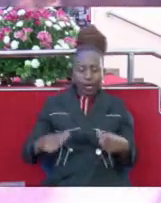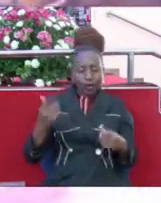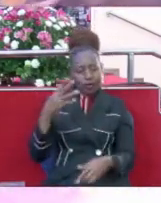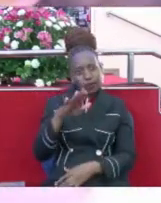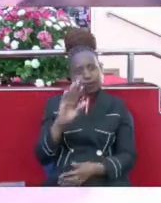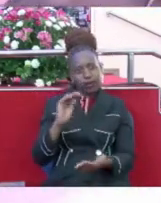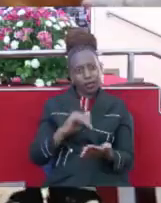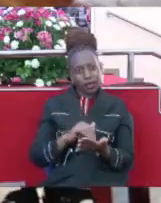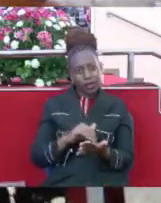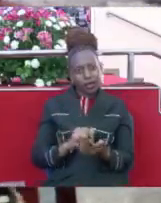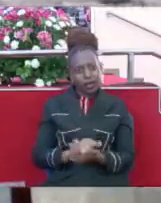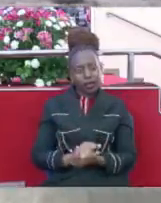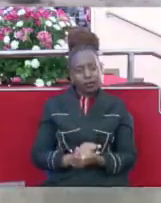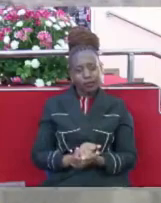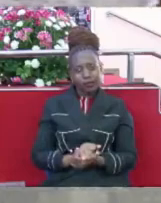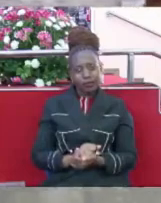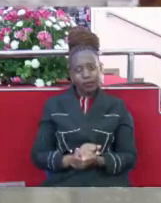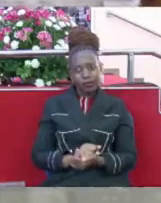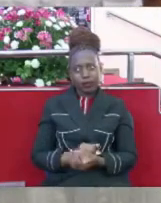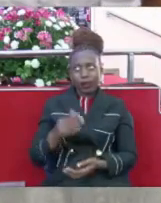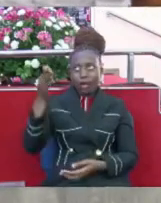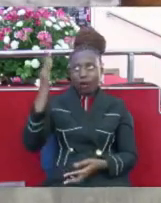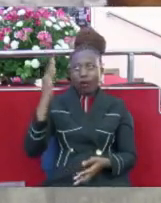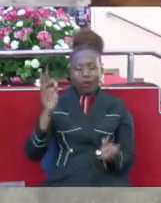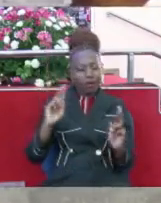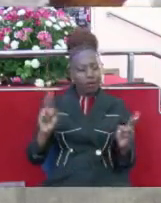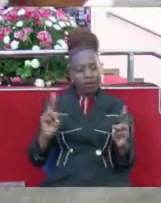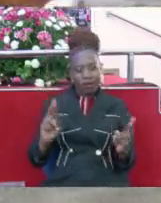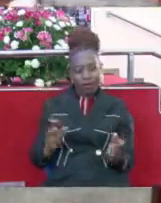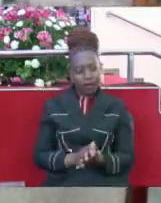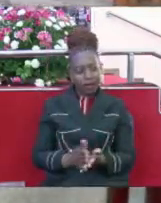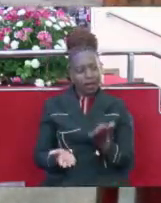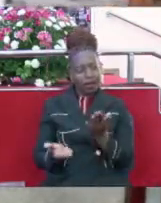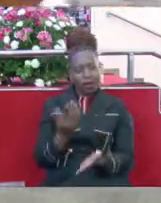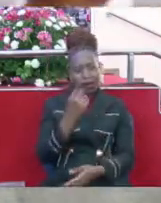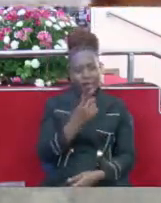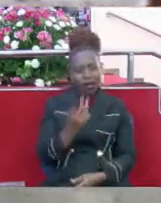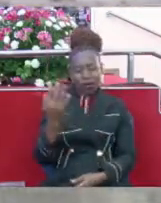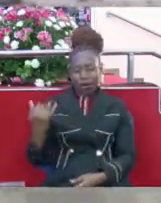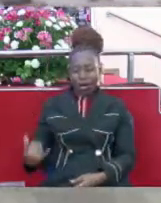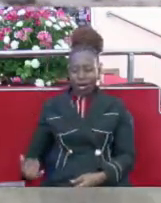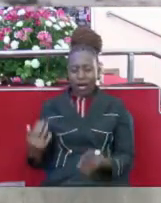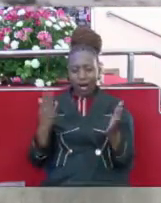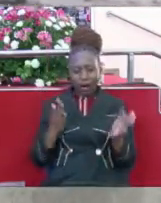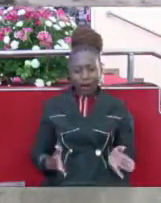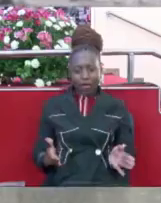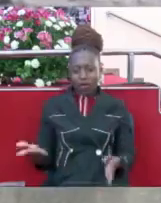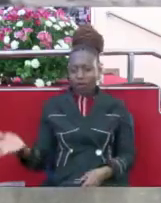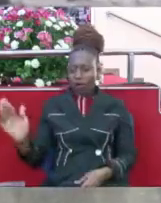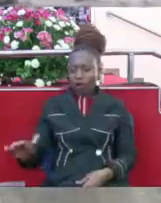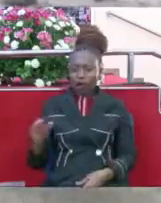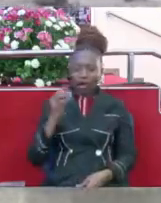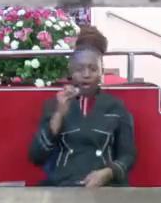mara ya pili kwa Bwana. Oh yes, he is willing. Yeah, yuko tayari. You could be a young person who is just about to go back to school. Unaweza kuwa ni kijana